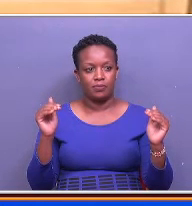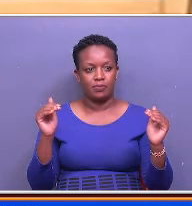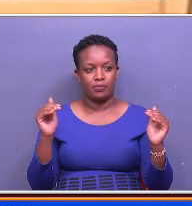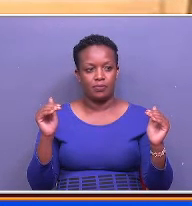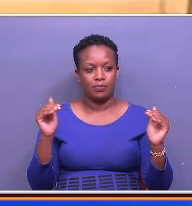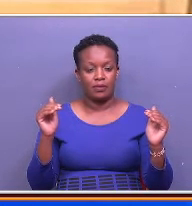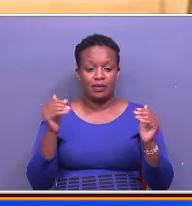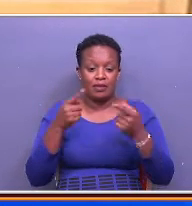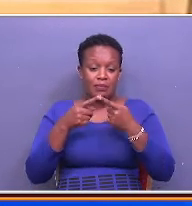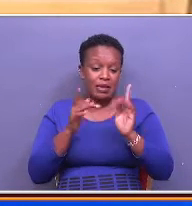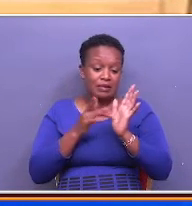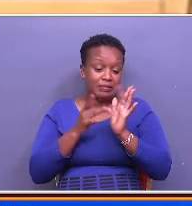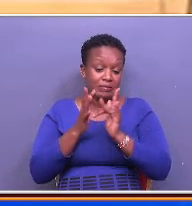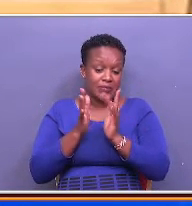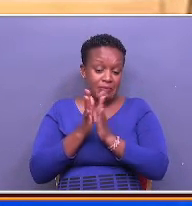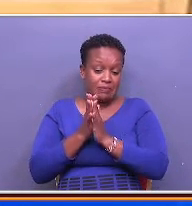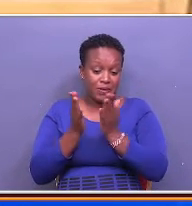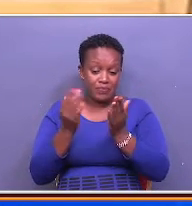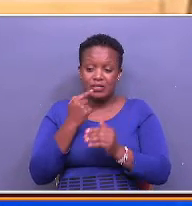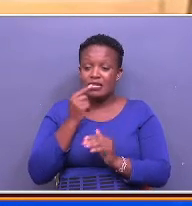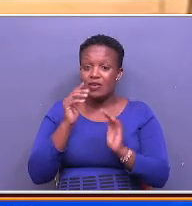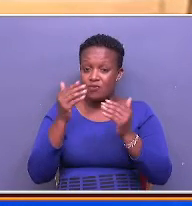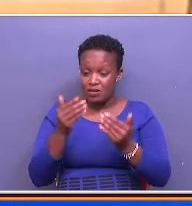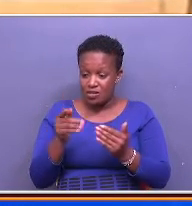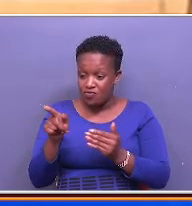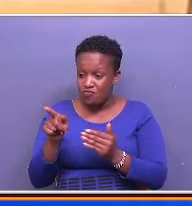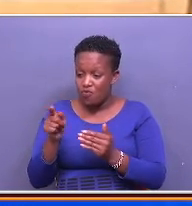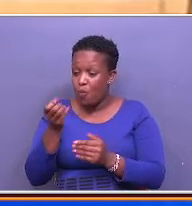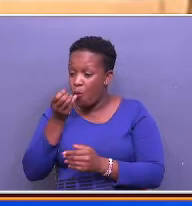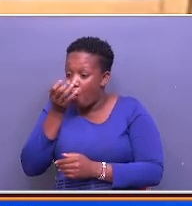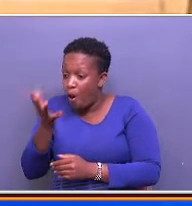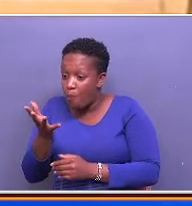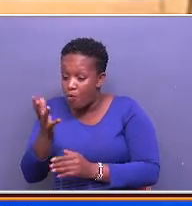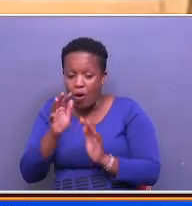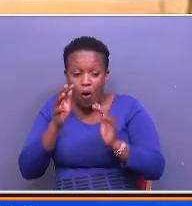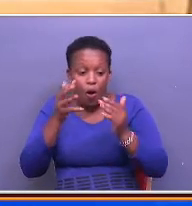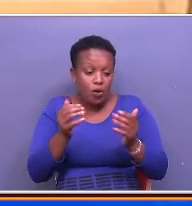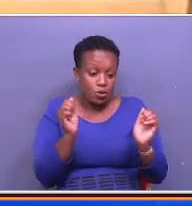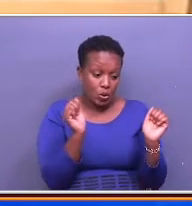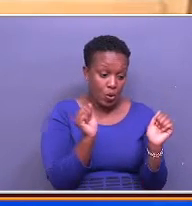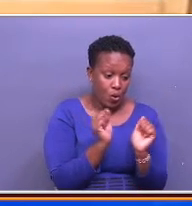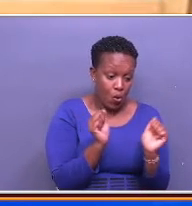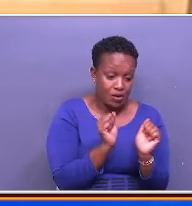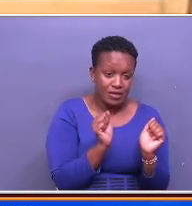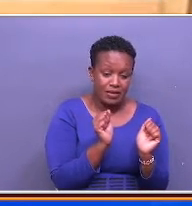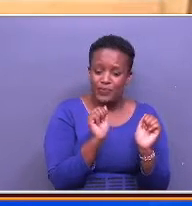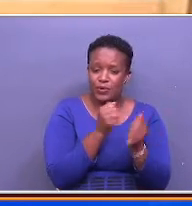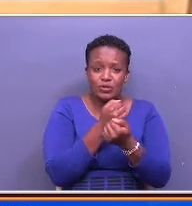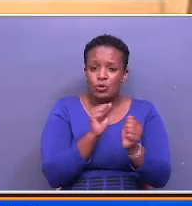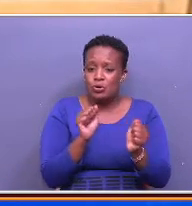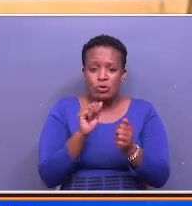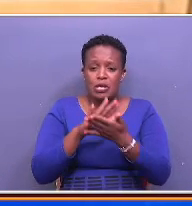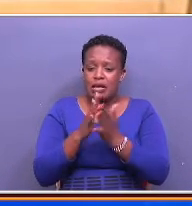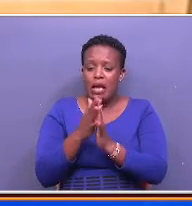But the Bible says, you are either warm or you are cold. You can't be somewhere